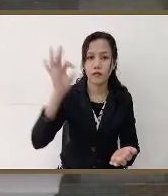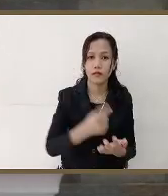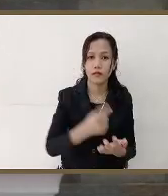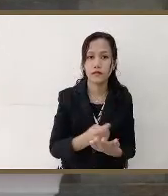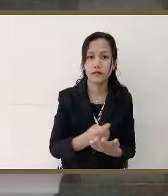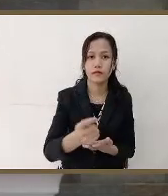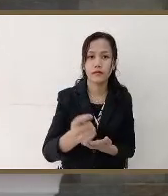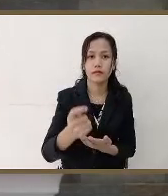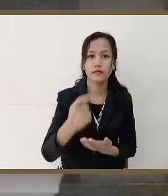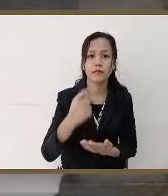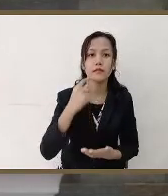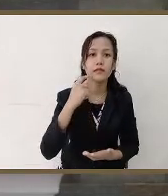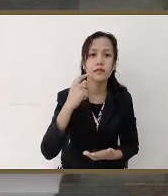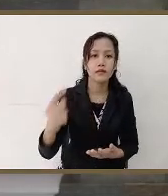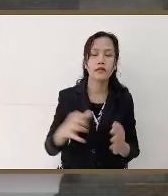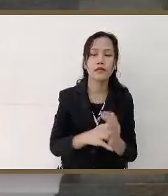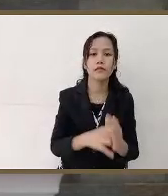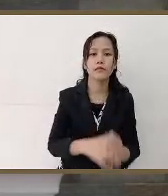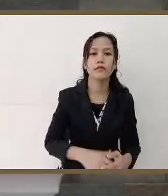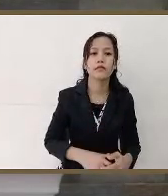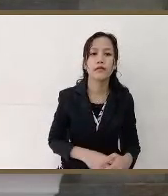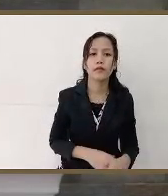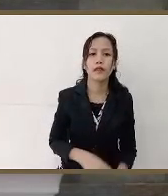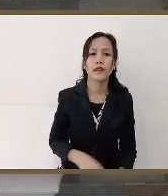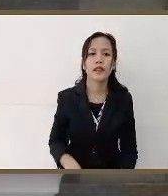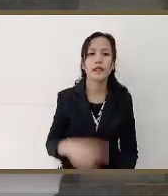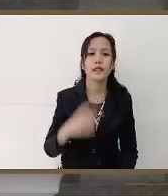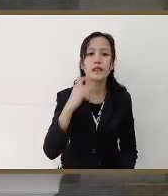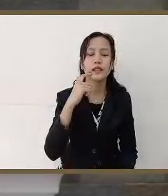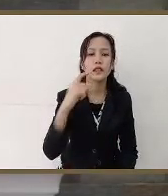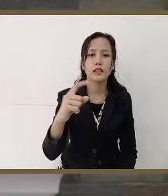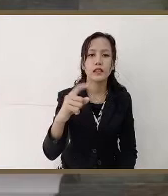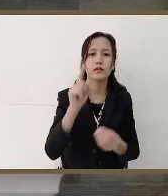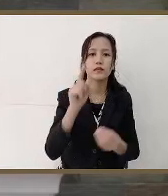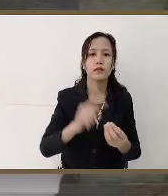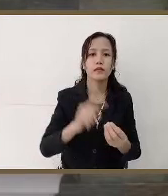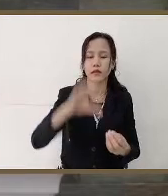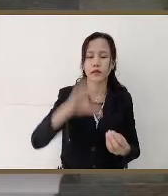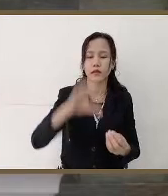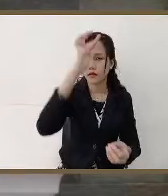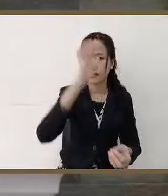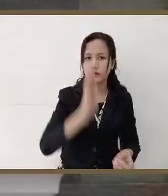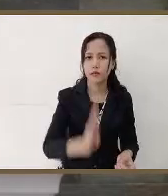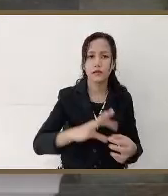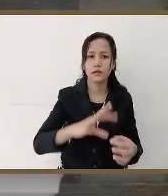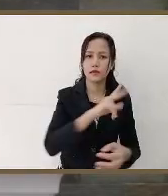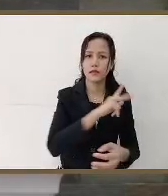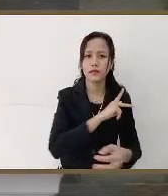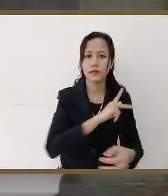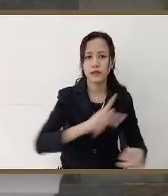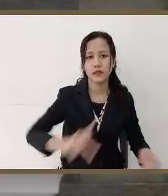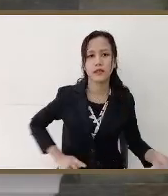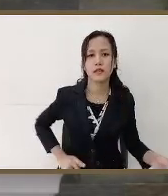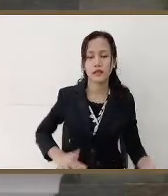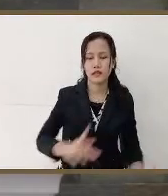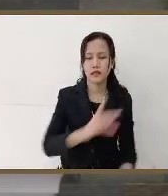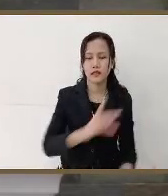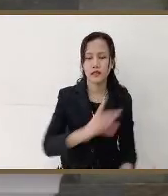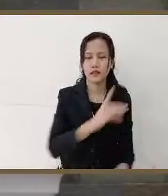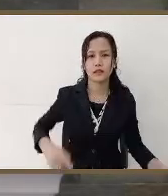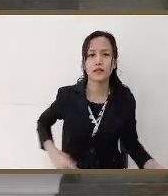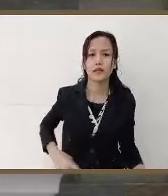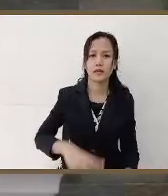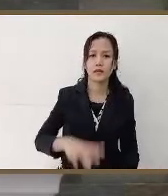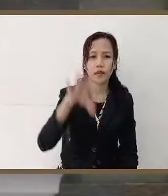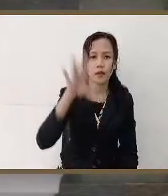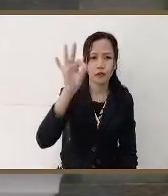na nag-i-indicate ng godliness ni King David. Paano po natin yan makikita? Makikita po natin dito